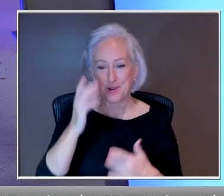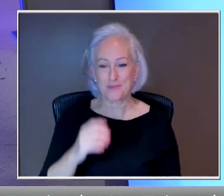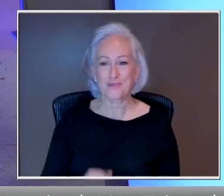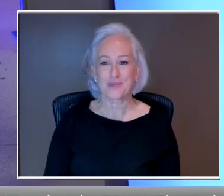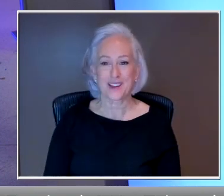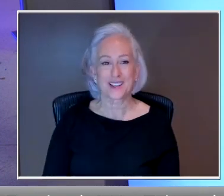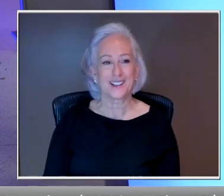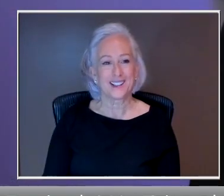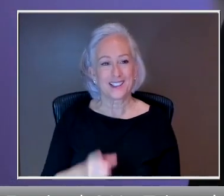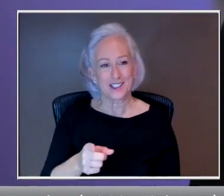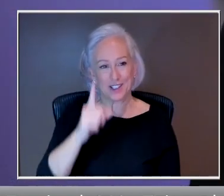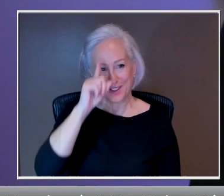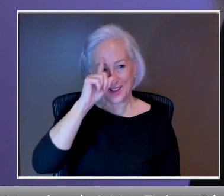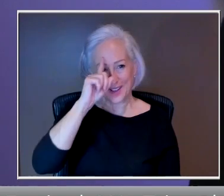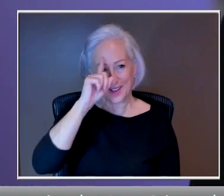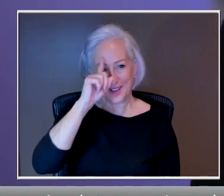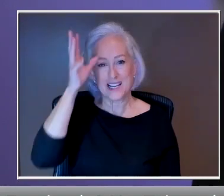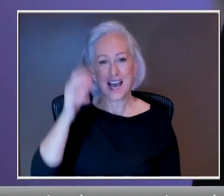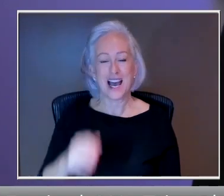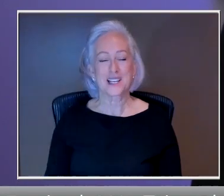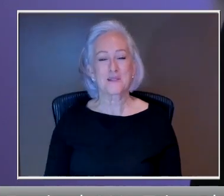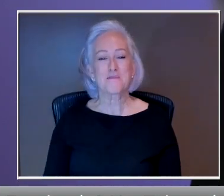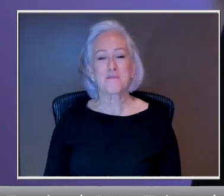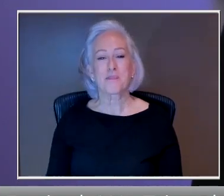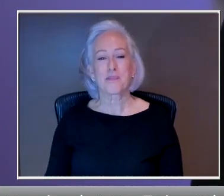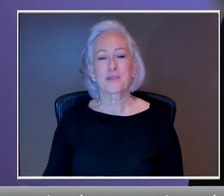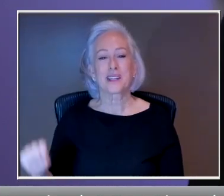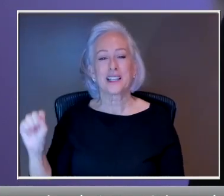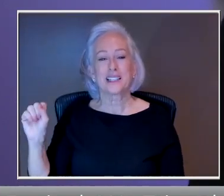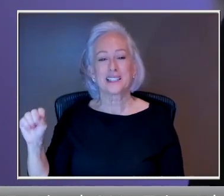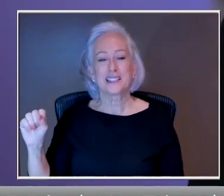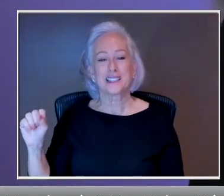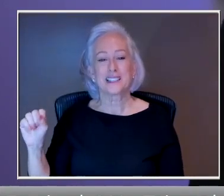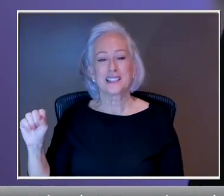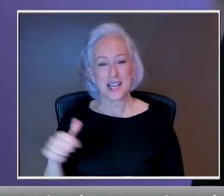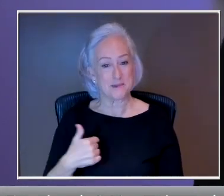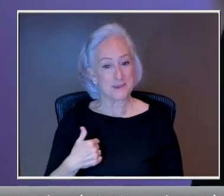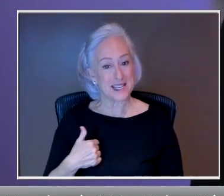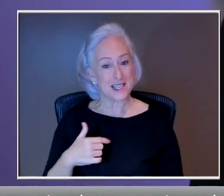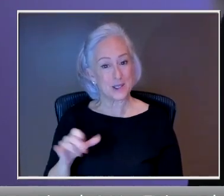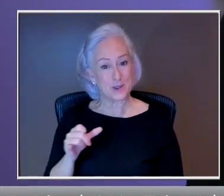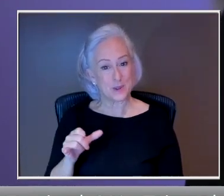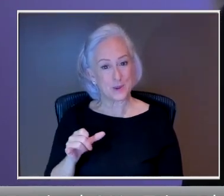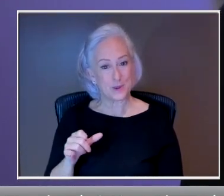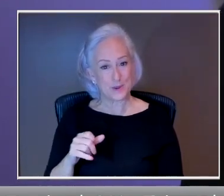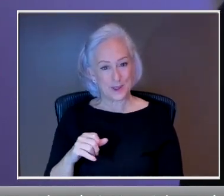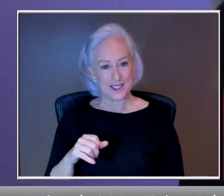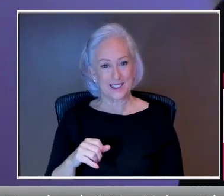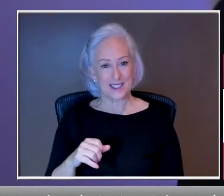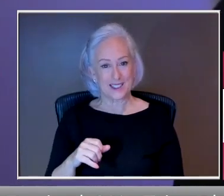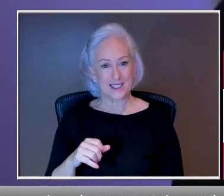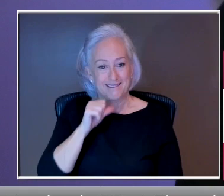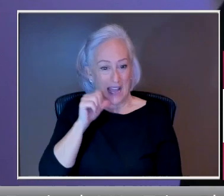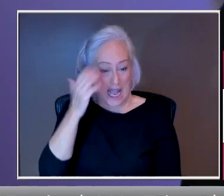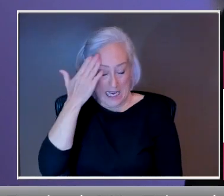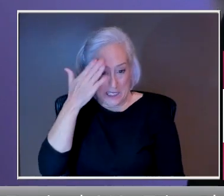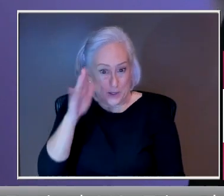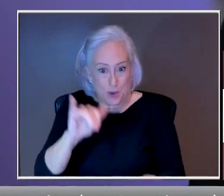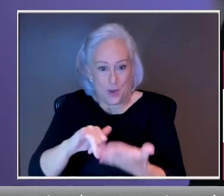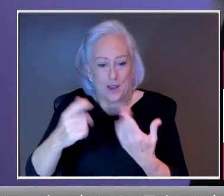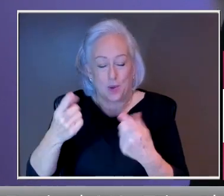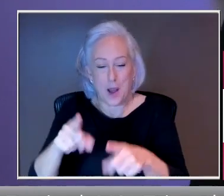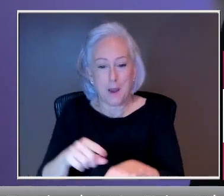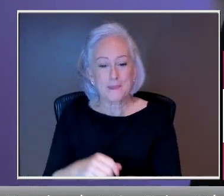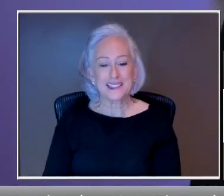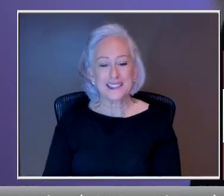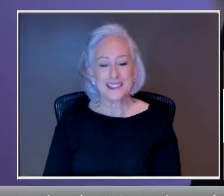dad? Yeah, and it made me think of me also, because I didn't know that could happen.